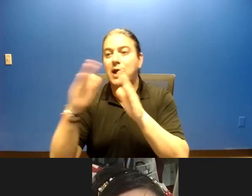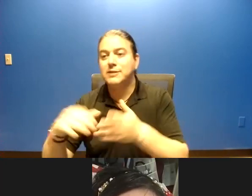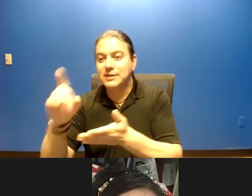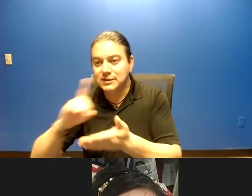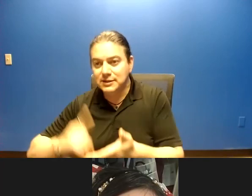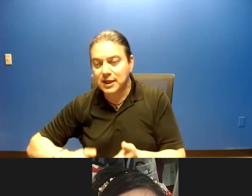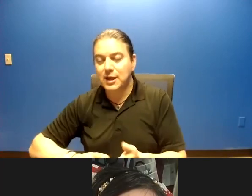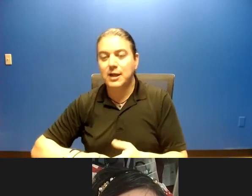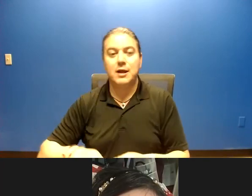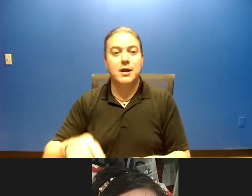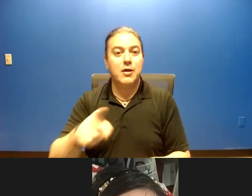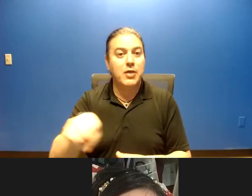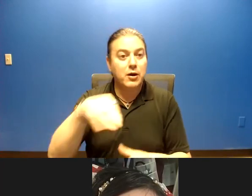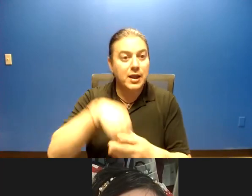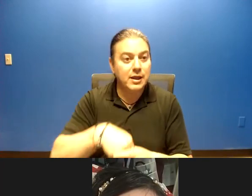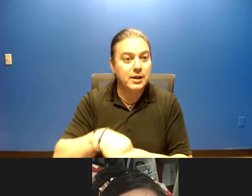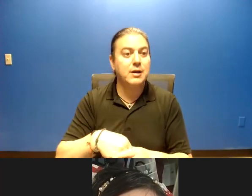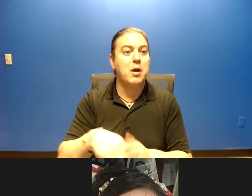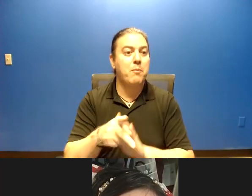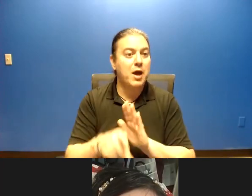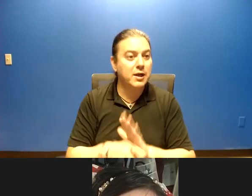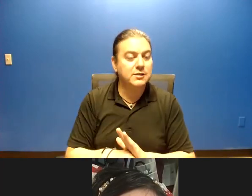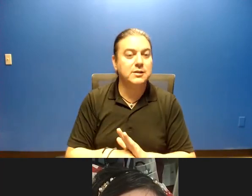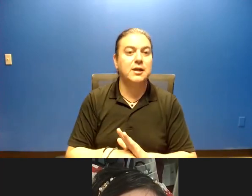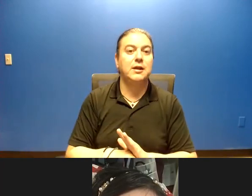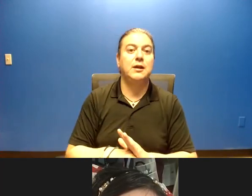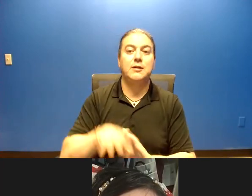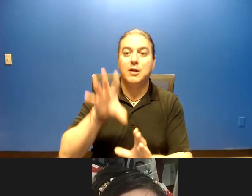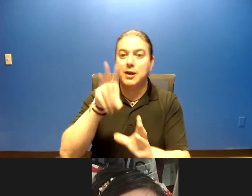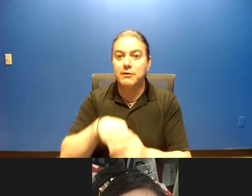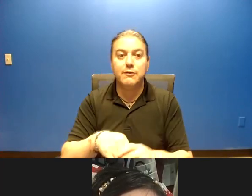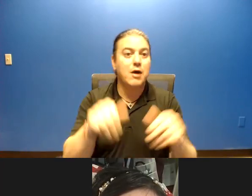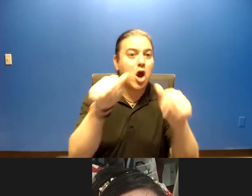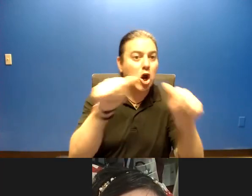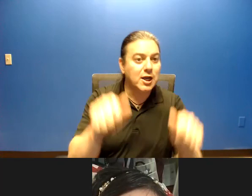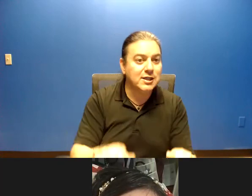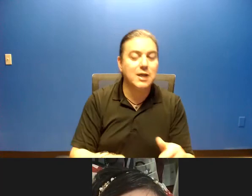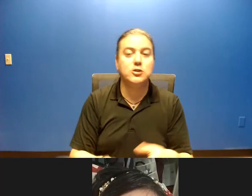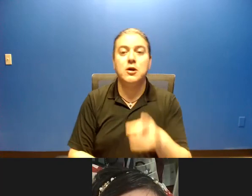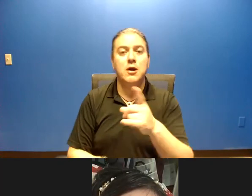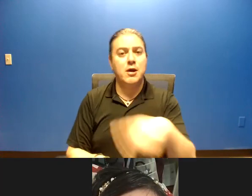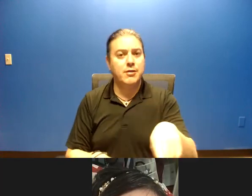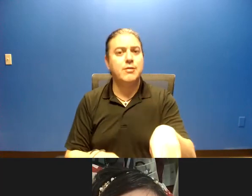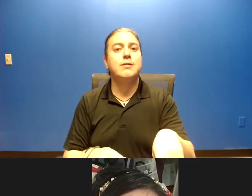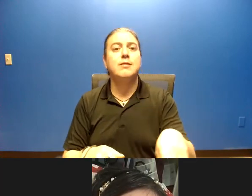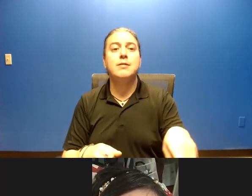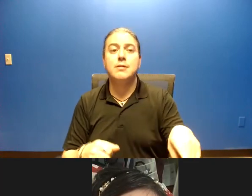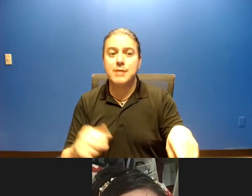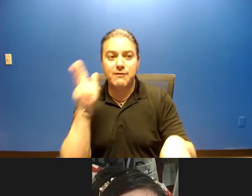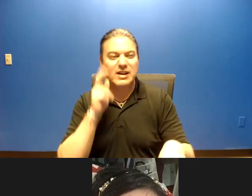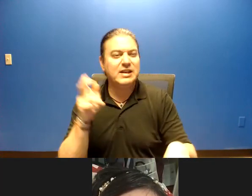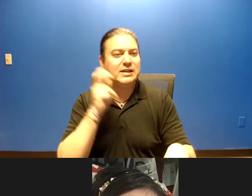they're in architecture, and they have listened to what you had to say.